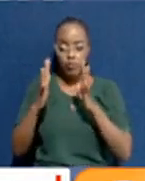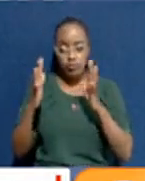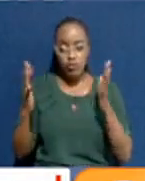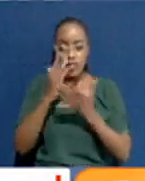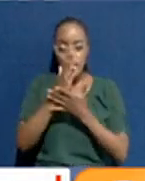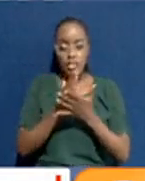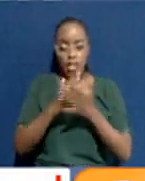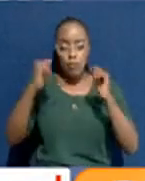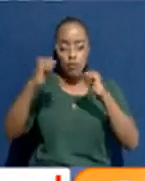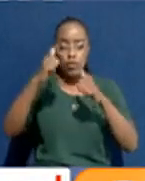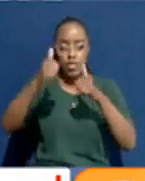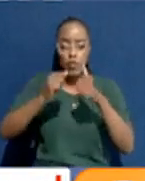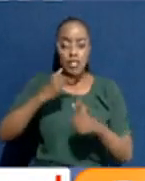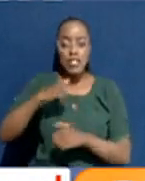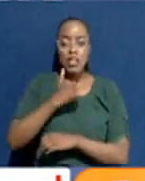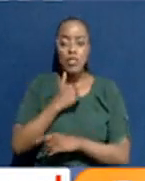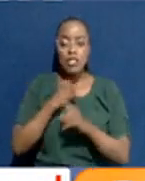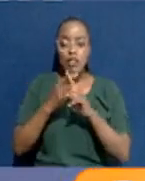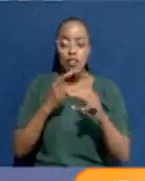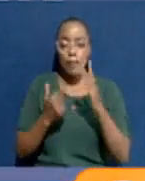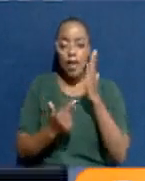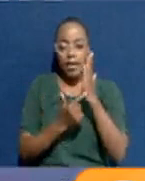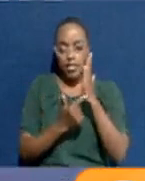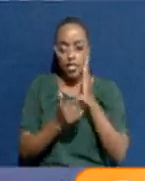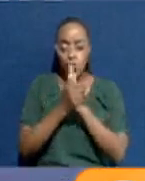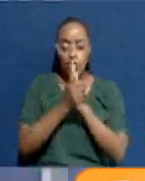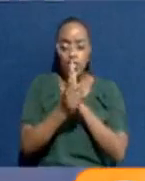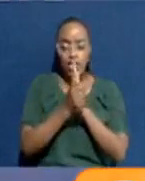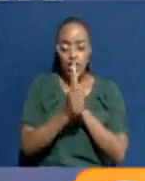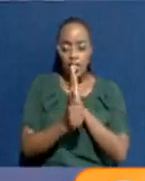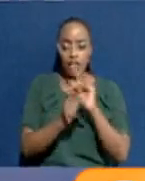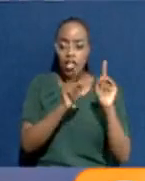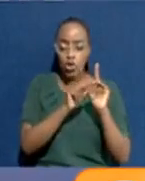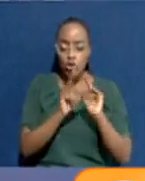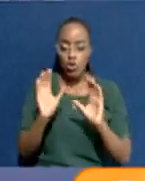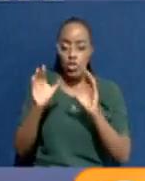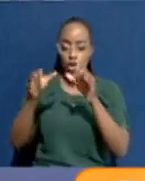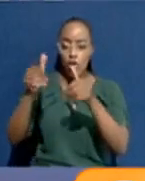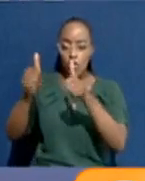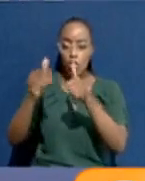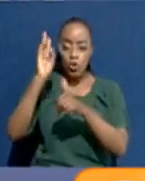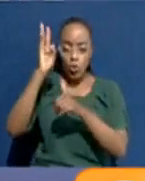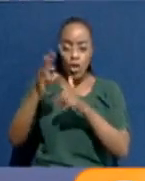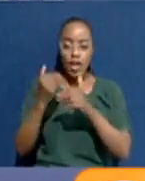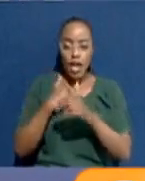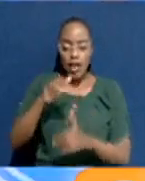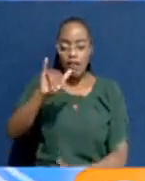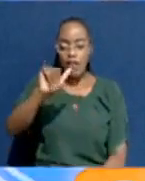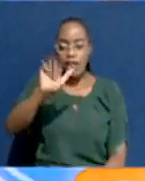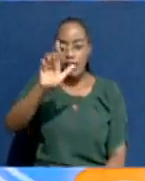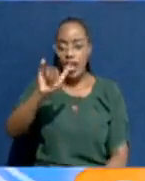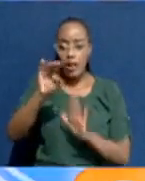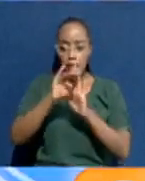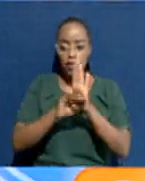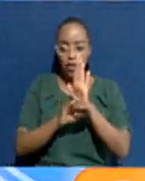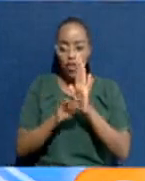of the capabilities that we have from, again, digital skilling to the cohort that will be going through the early program.